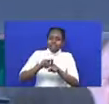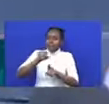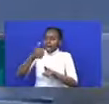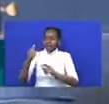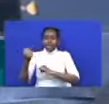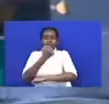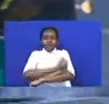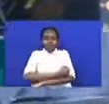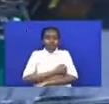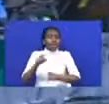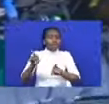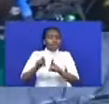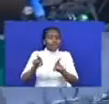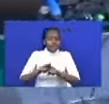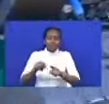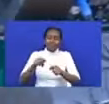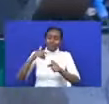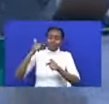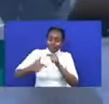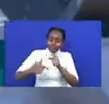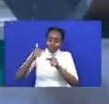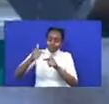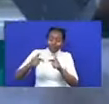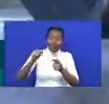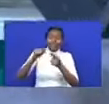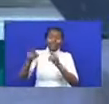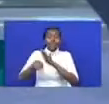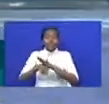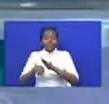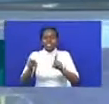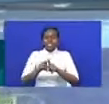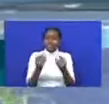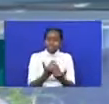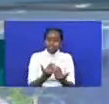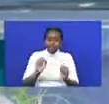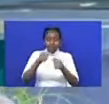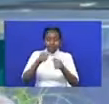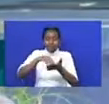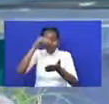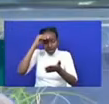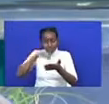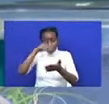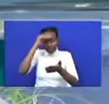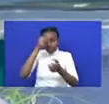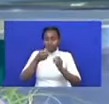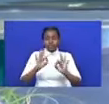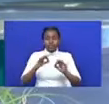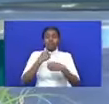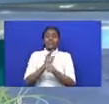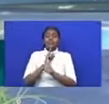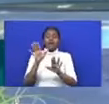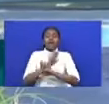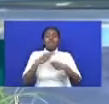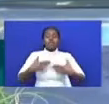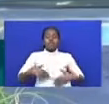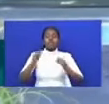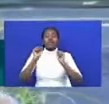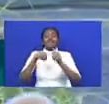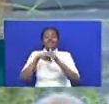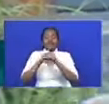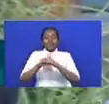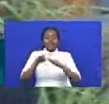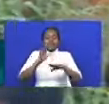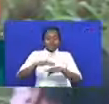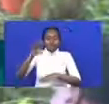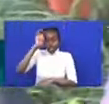good education does not become the prime of a particular set of 1%. There's a lady